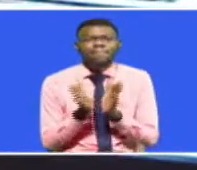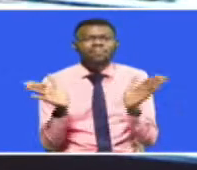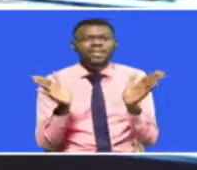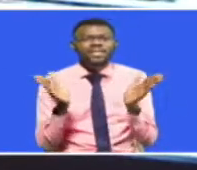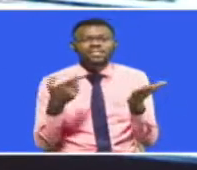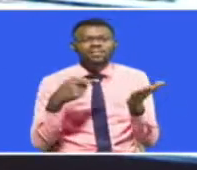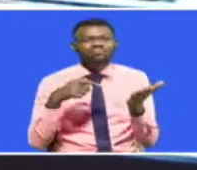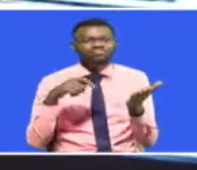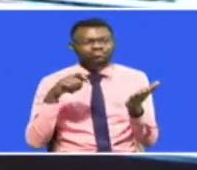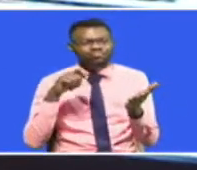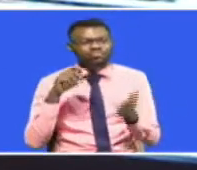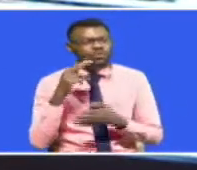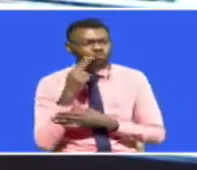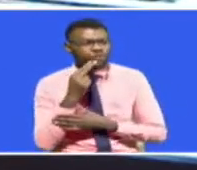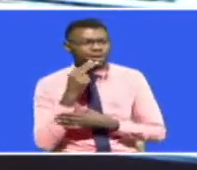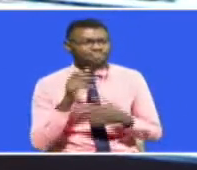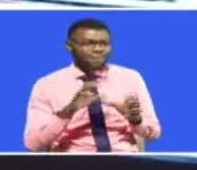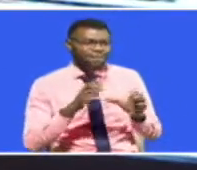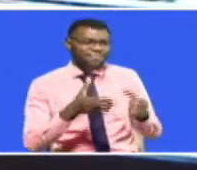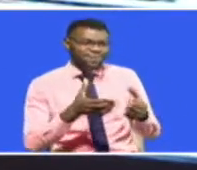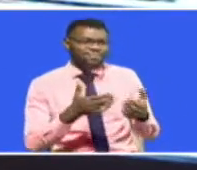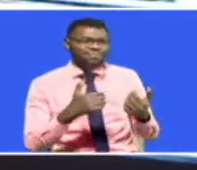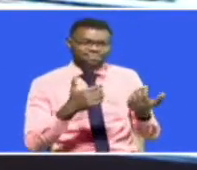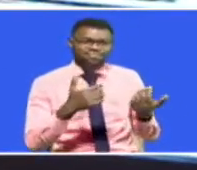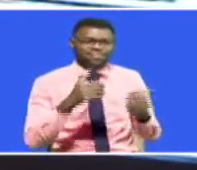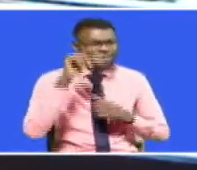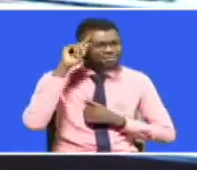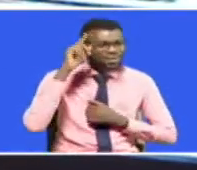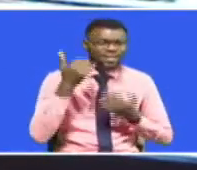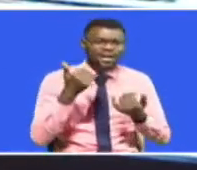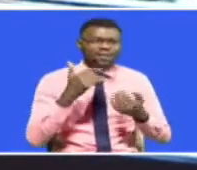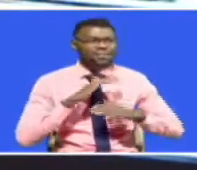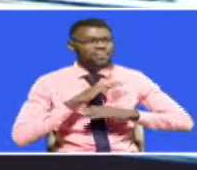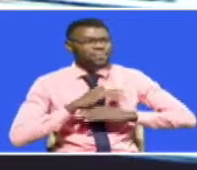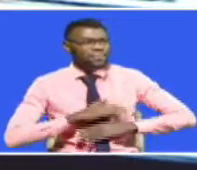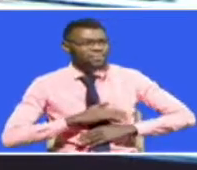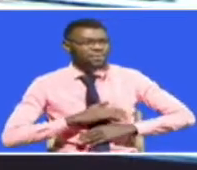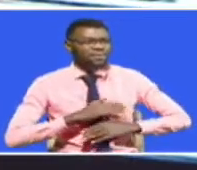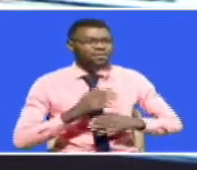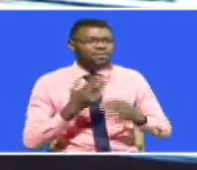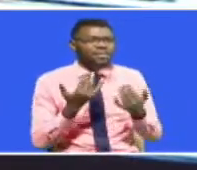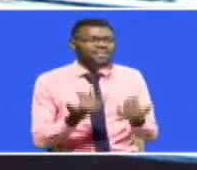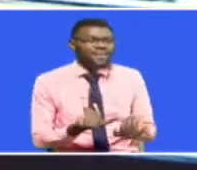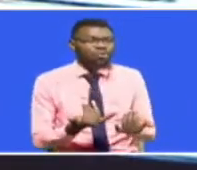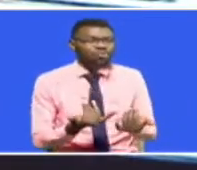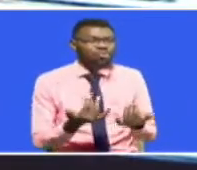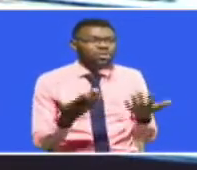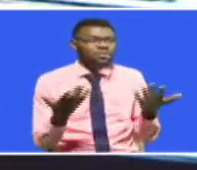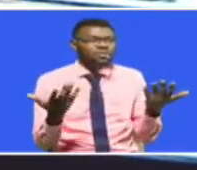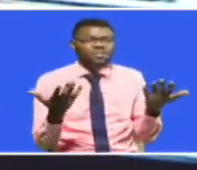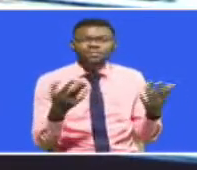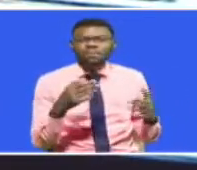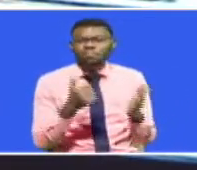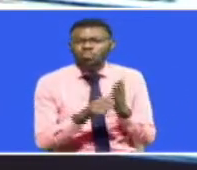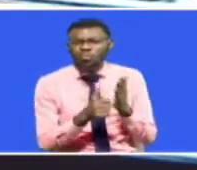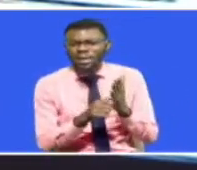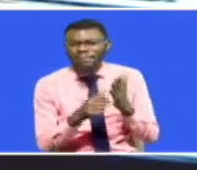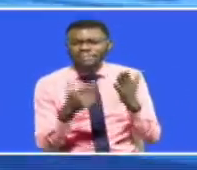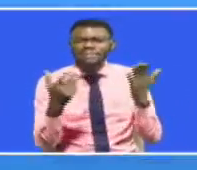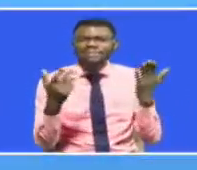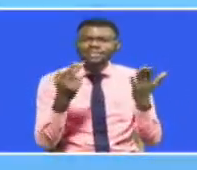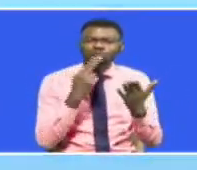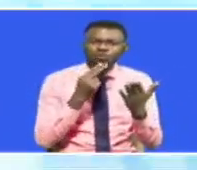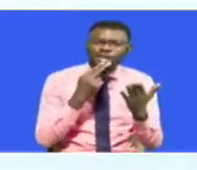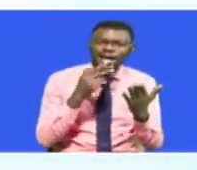the government, a move that now breathes a sigh of relief, breathes new life into the ailing sugar industry in